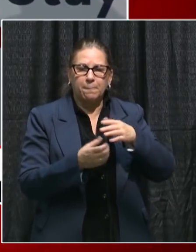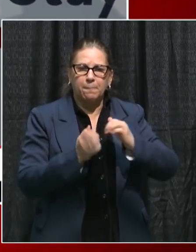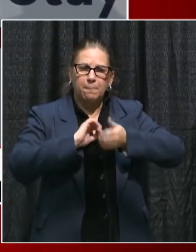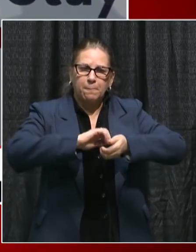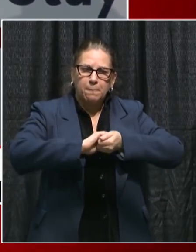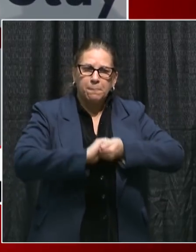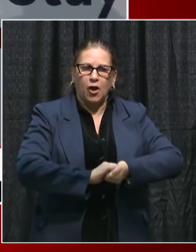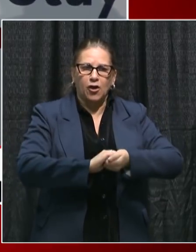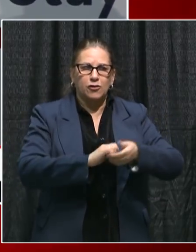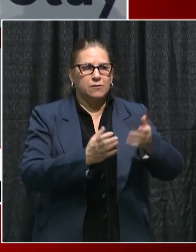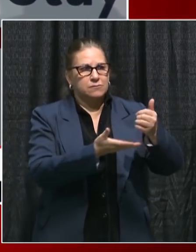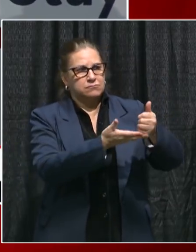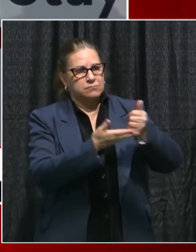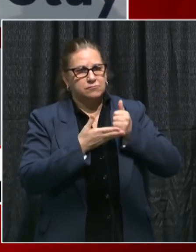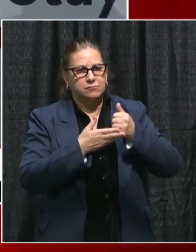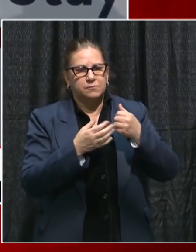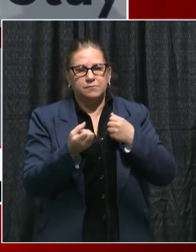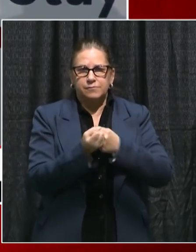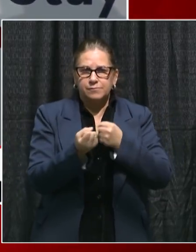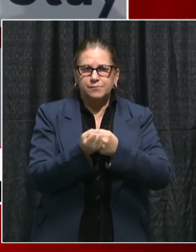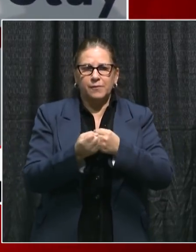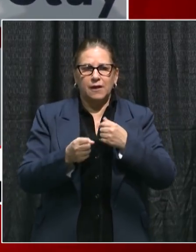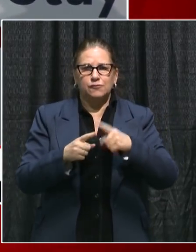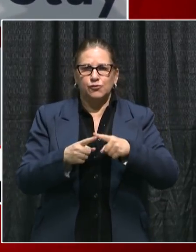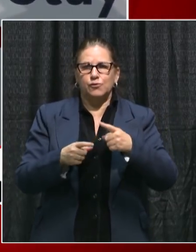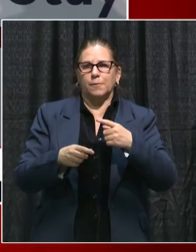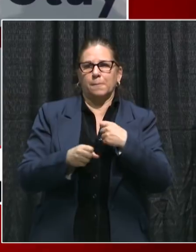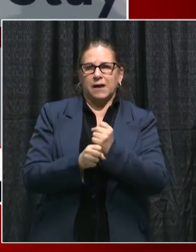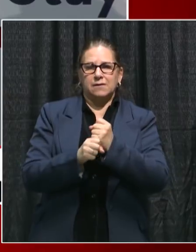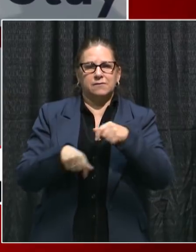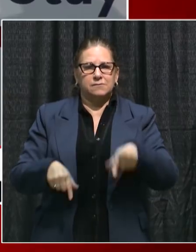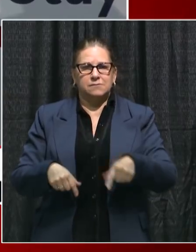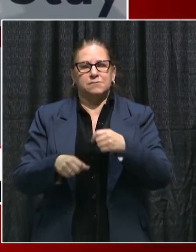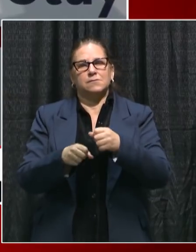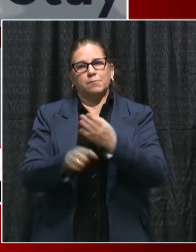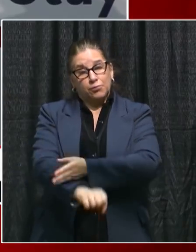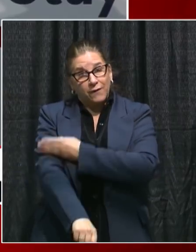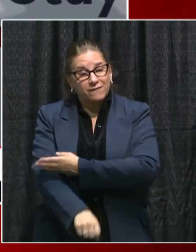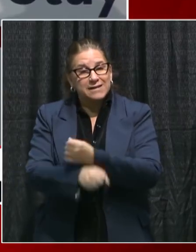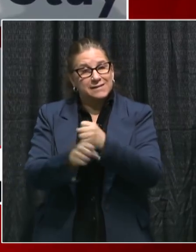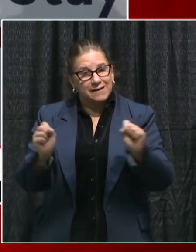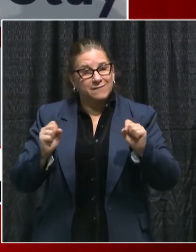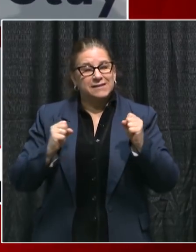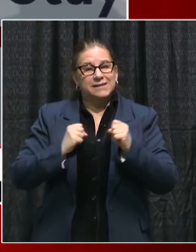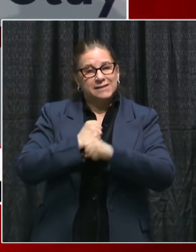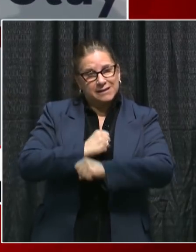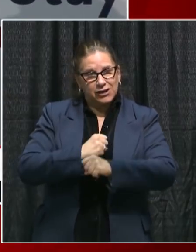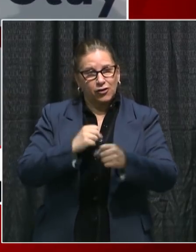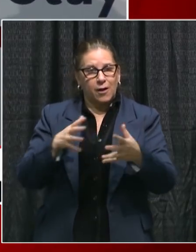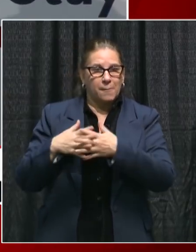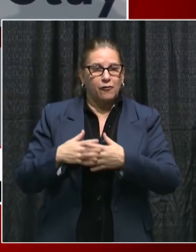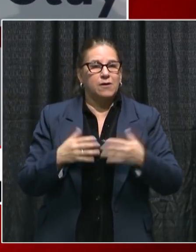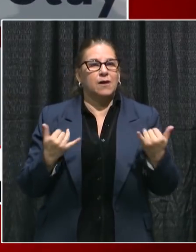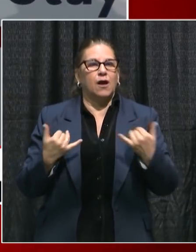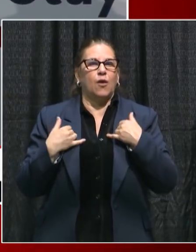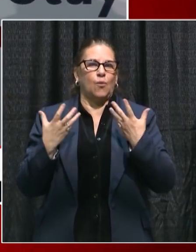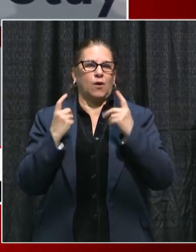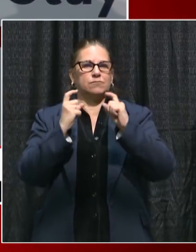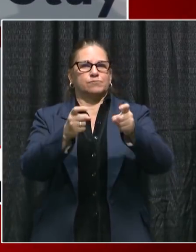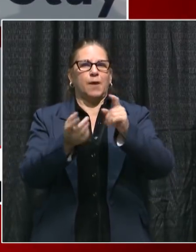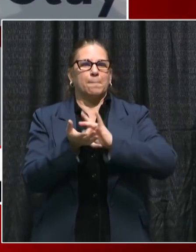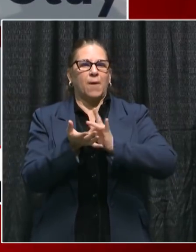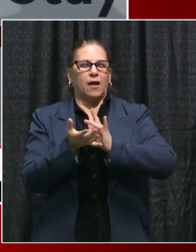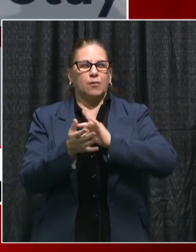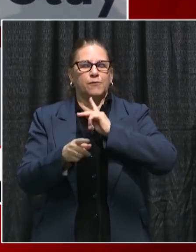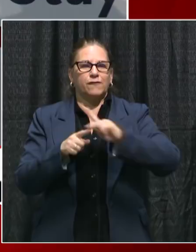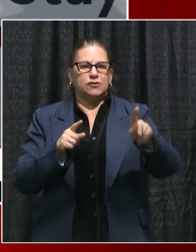American people. I also want to take a moment to thank the medical professionals here in D.C. and across the country that have worked tirelessly to care